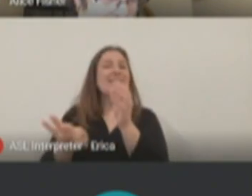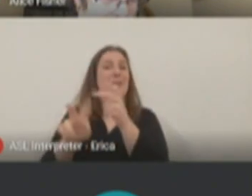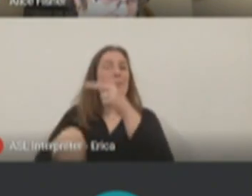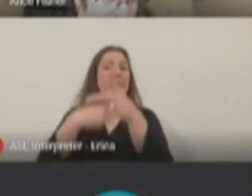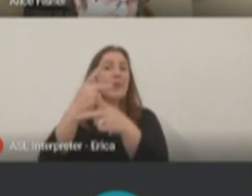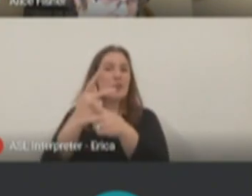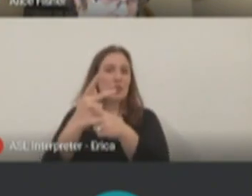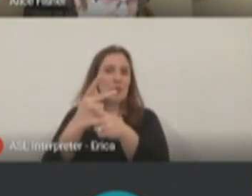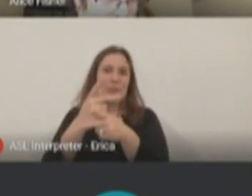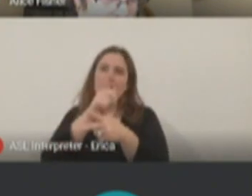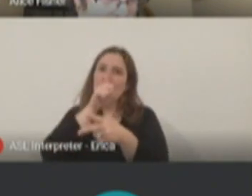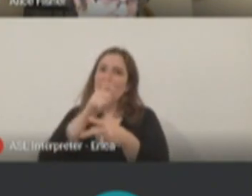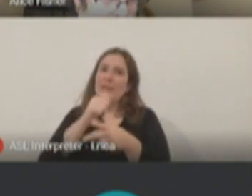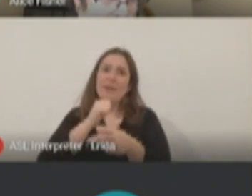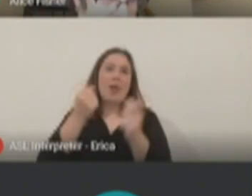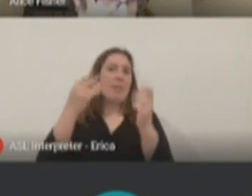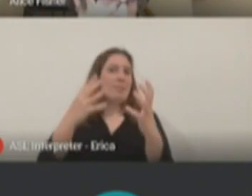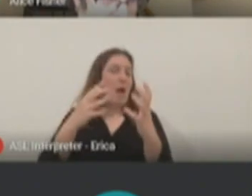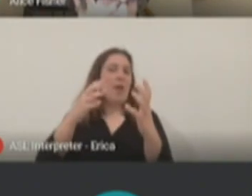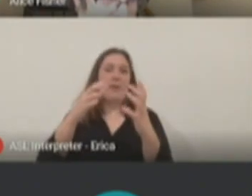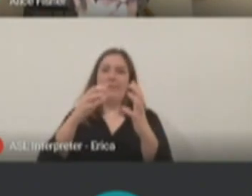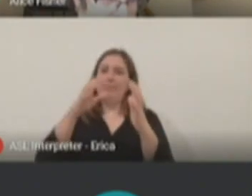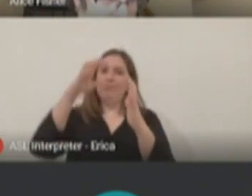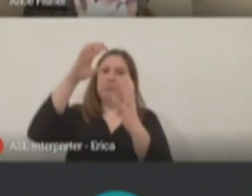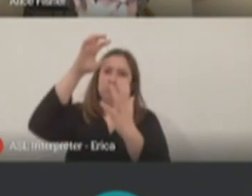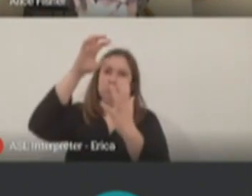so text heavy or has some very,